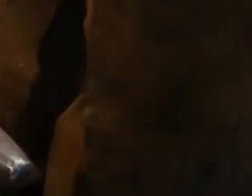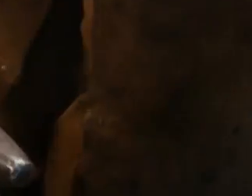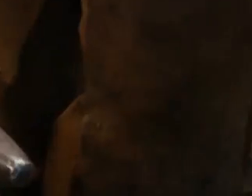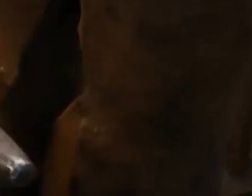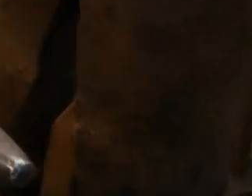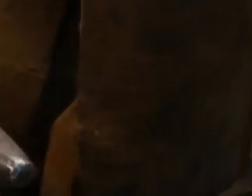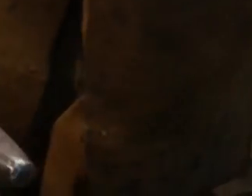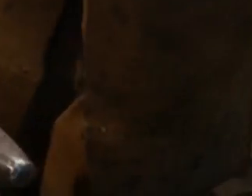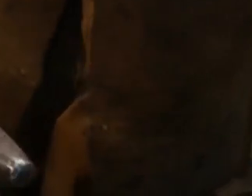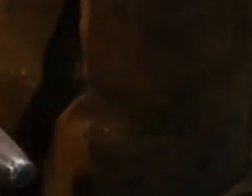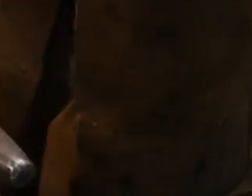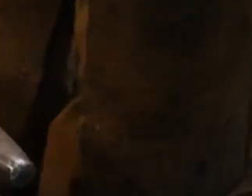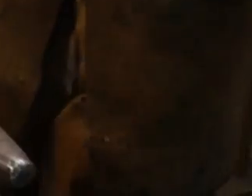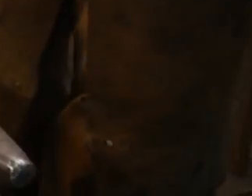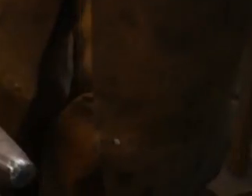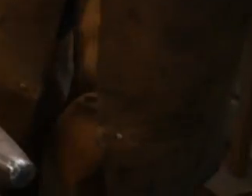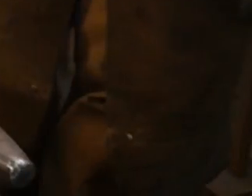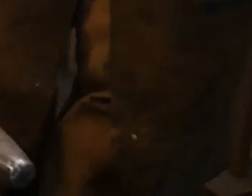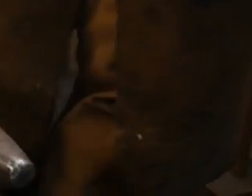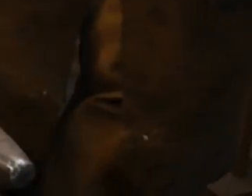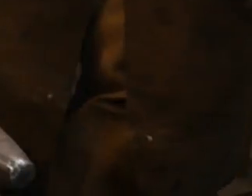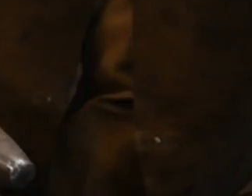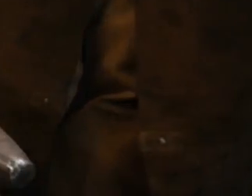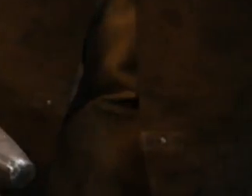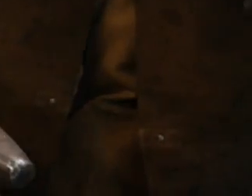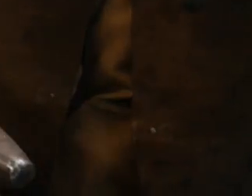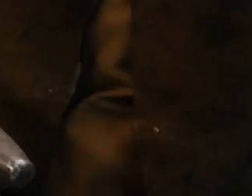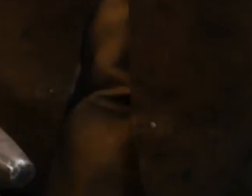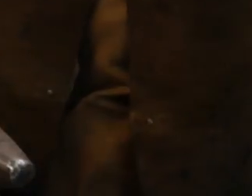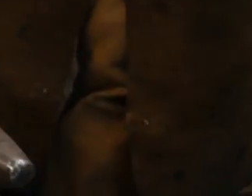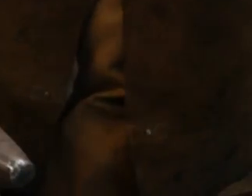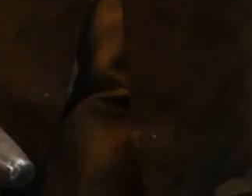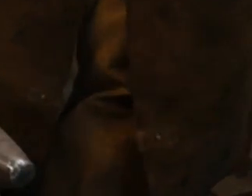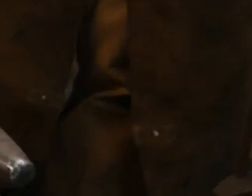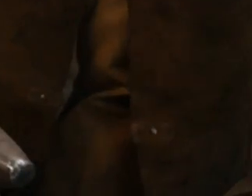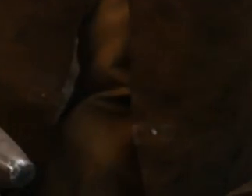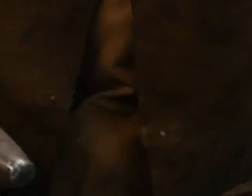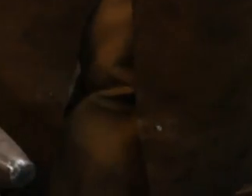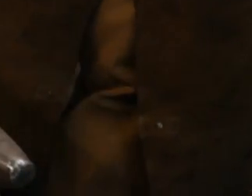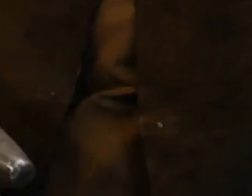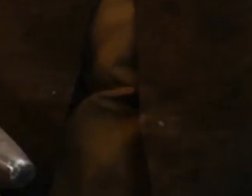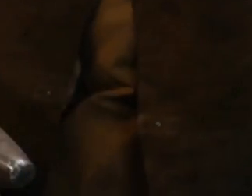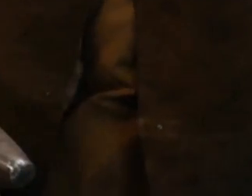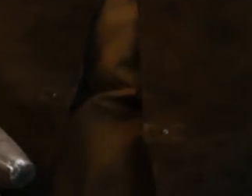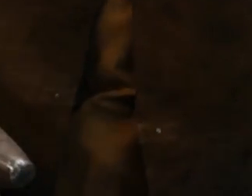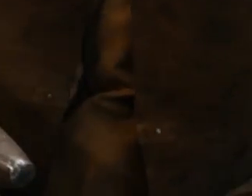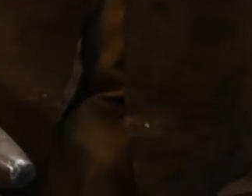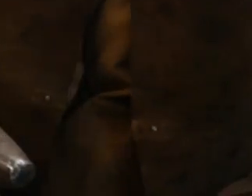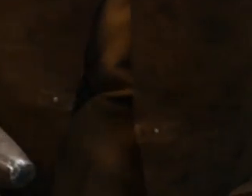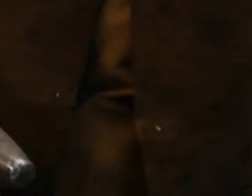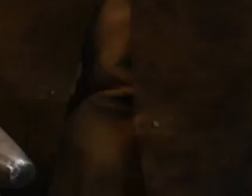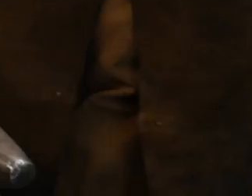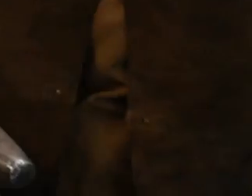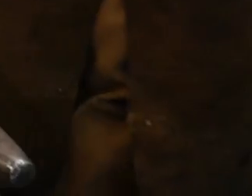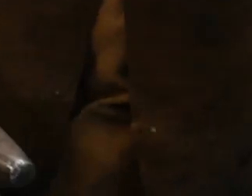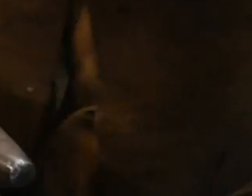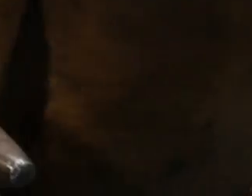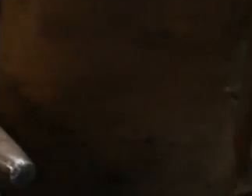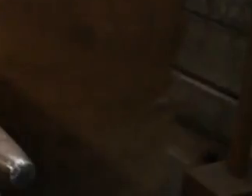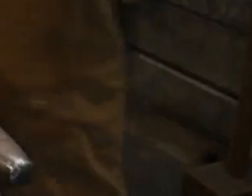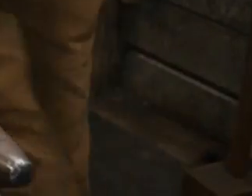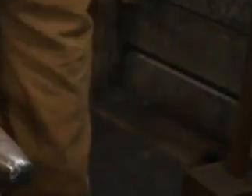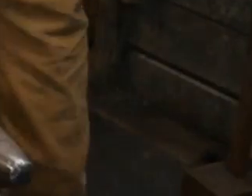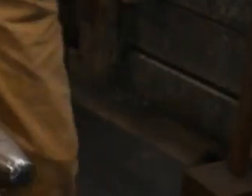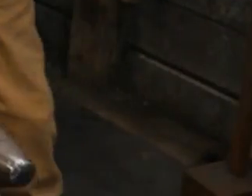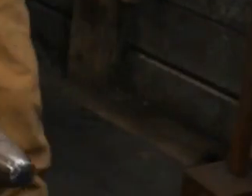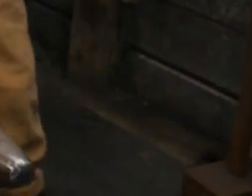create a nice flat rectangle, about 3/8 inch thick, and then just long enough that I can cut two